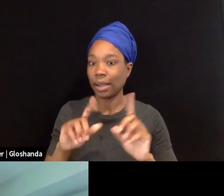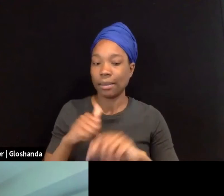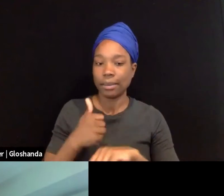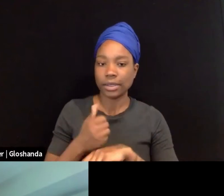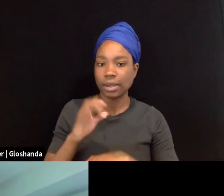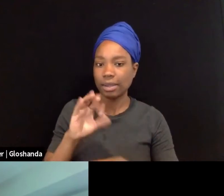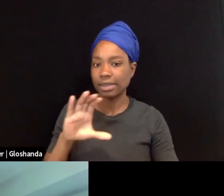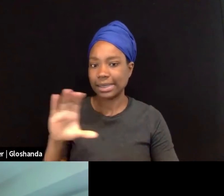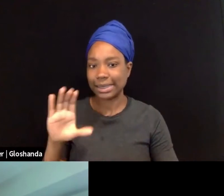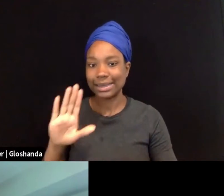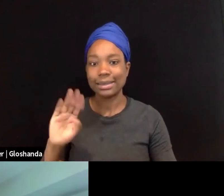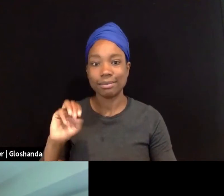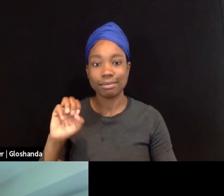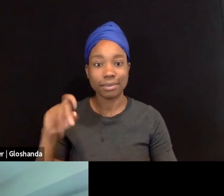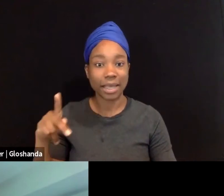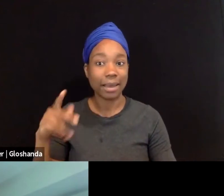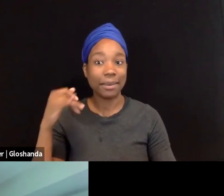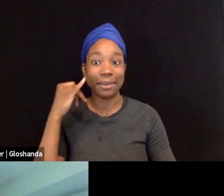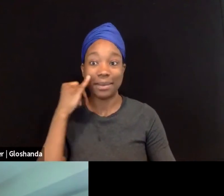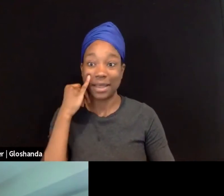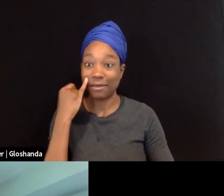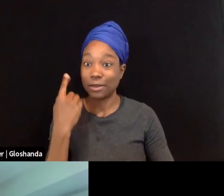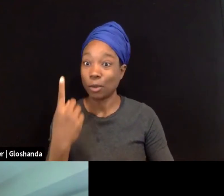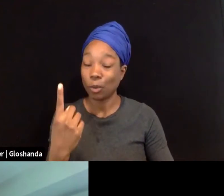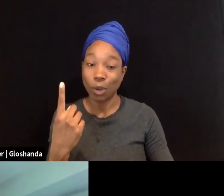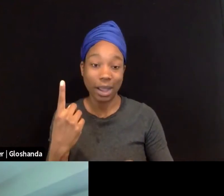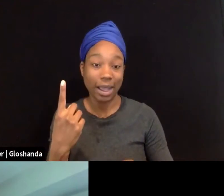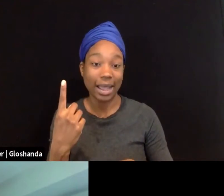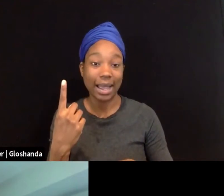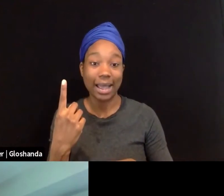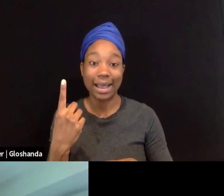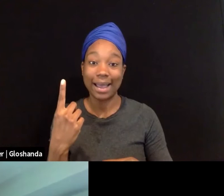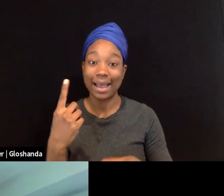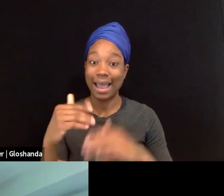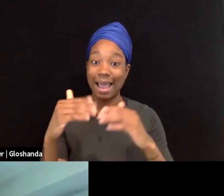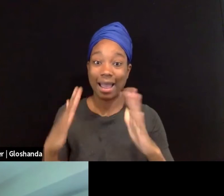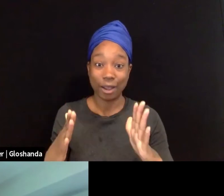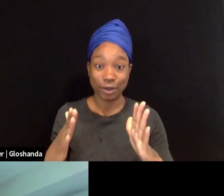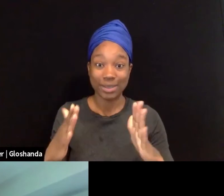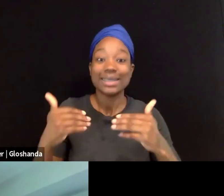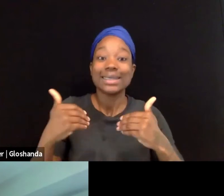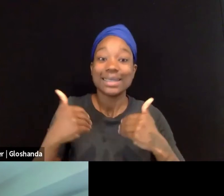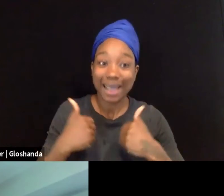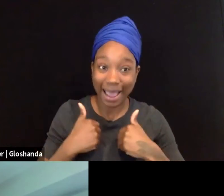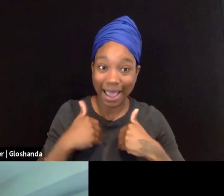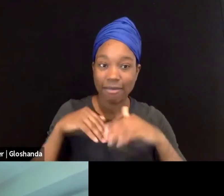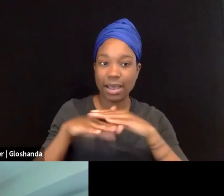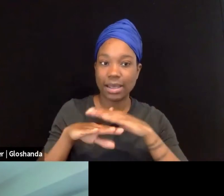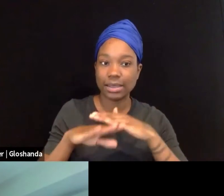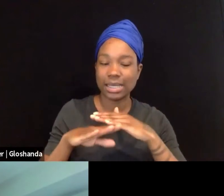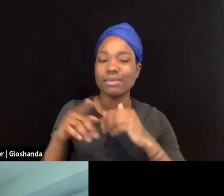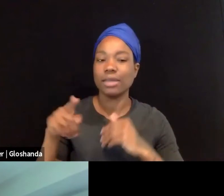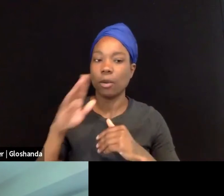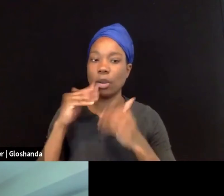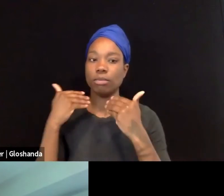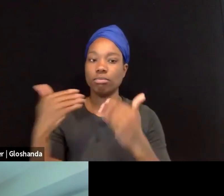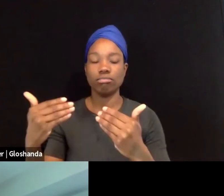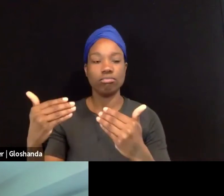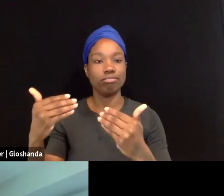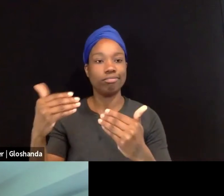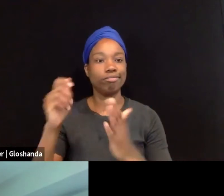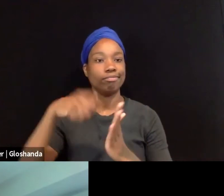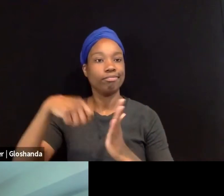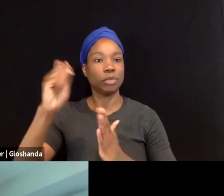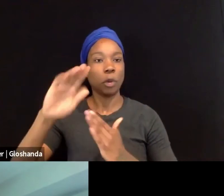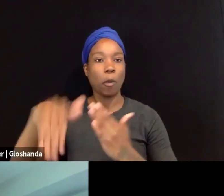there's one single house within a census block that has access, they will count the whole area as being covered.